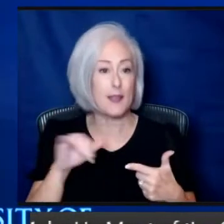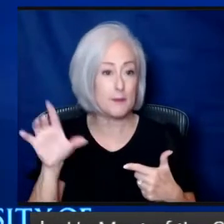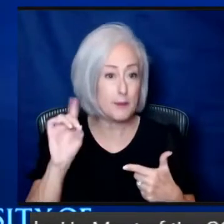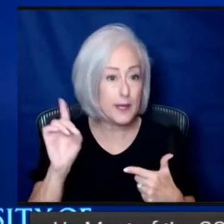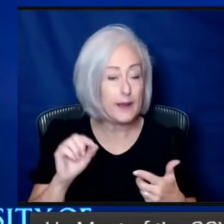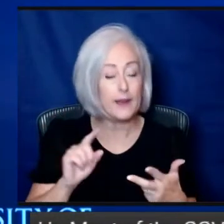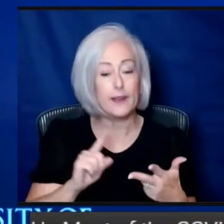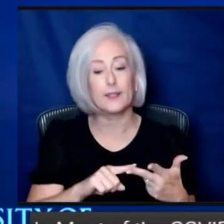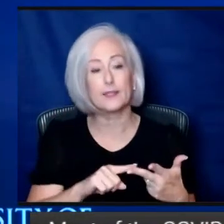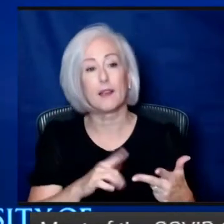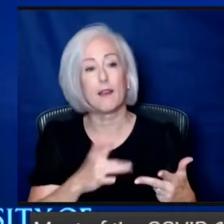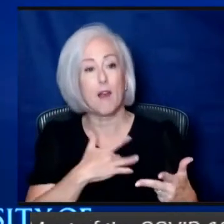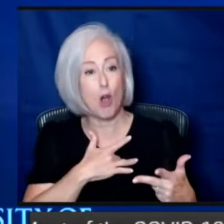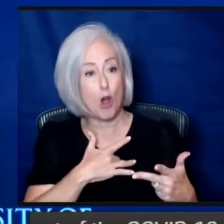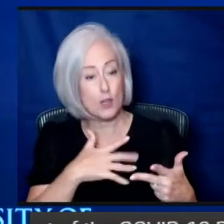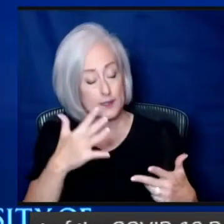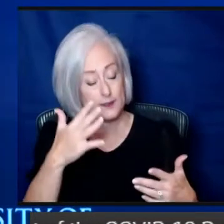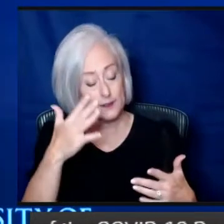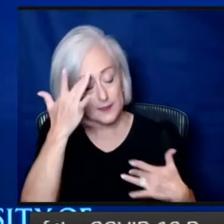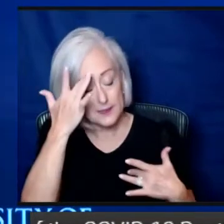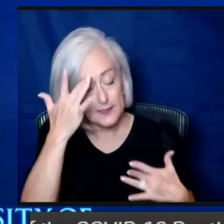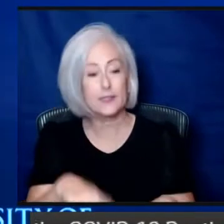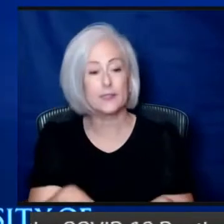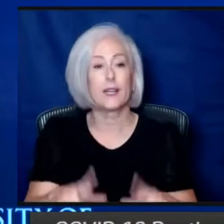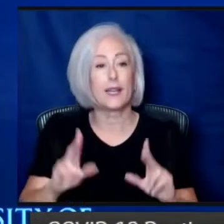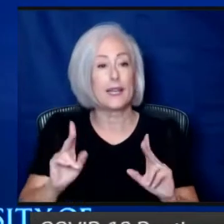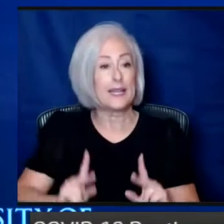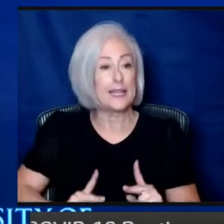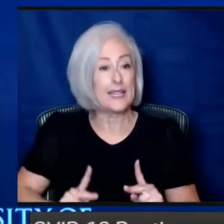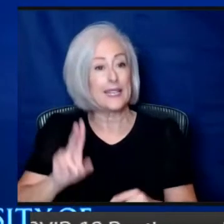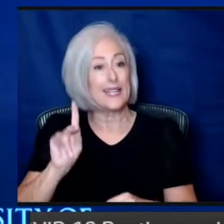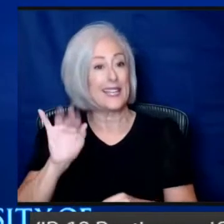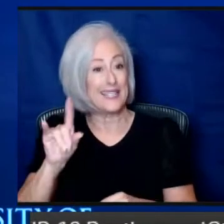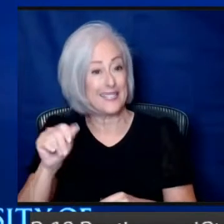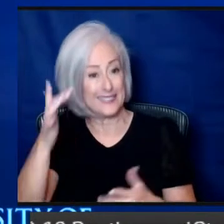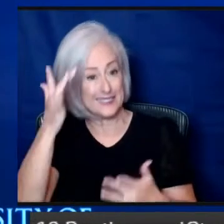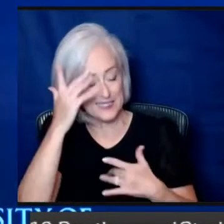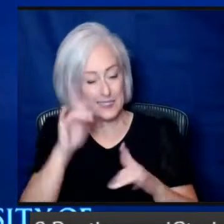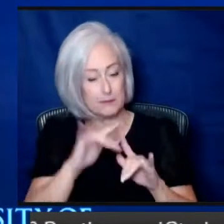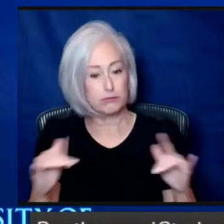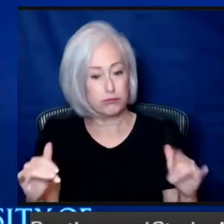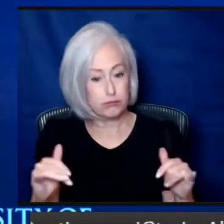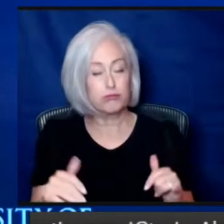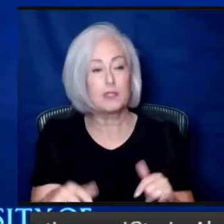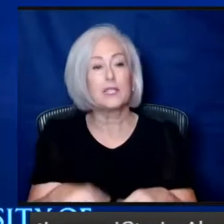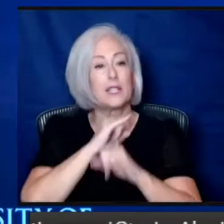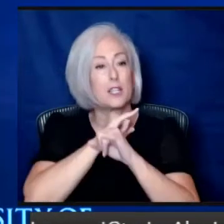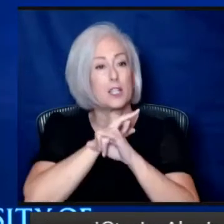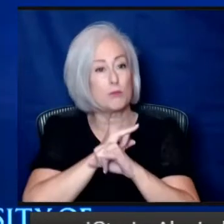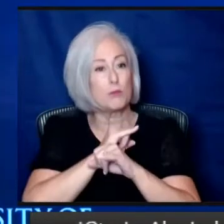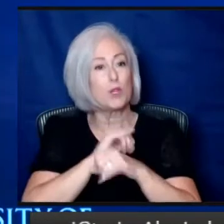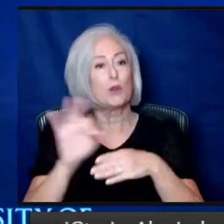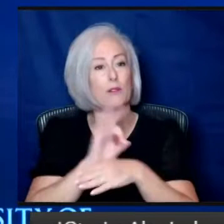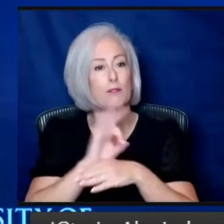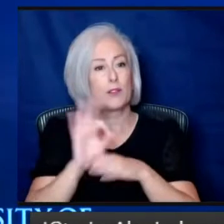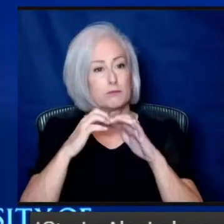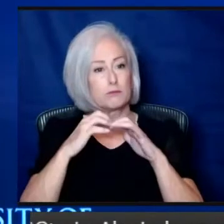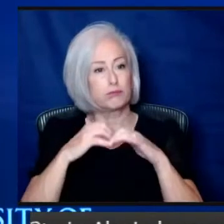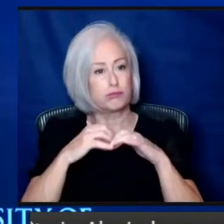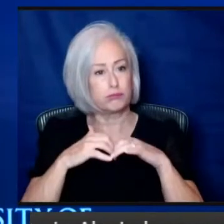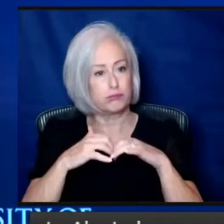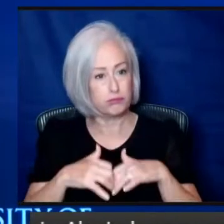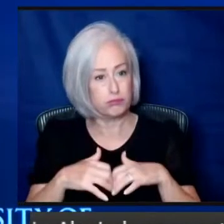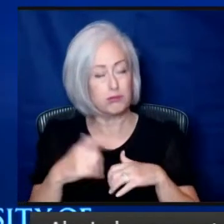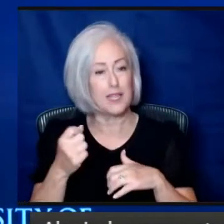some decrease in your overall immune function as well. We believe that is part of it. So it's a multitude of factors. But yes,